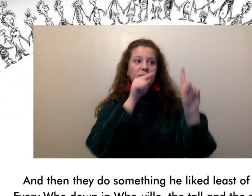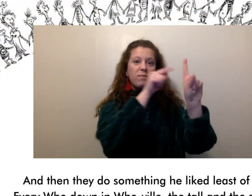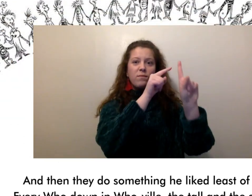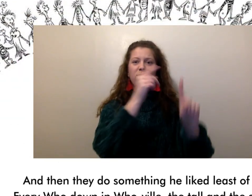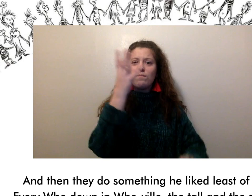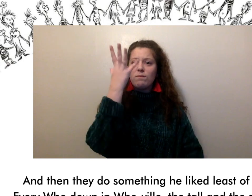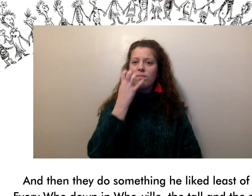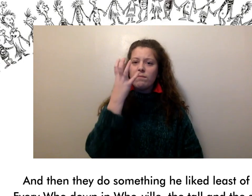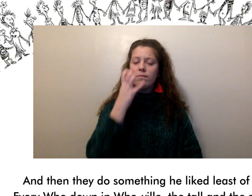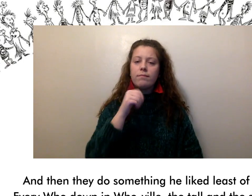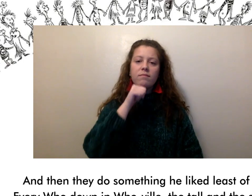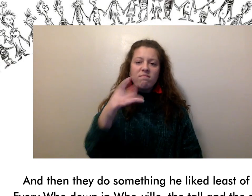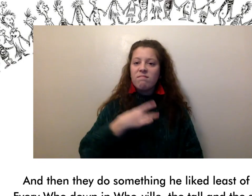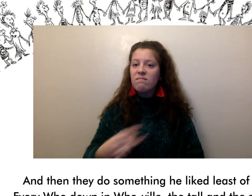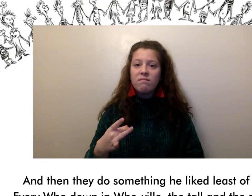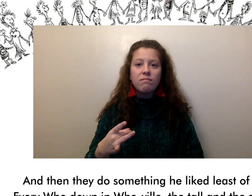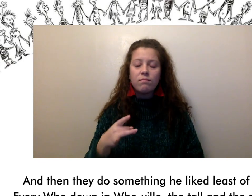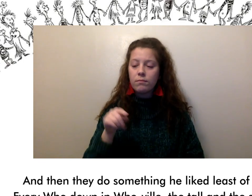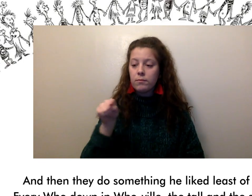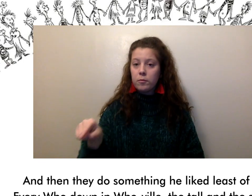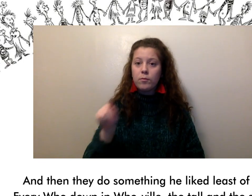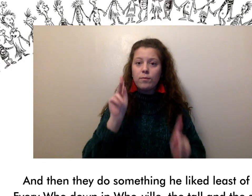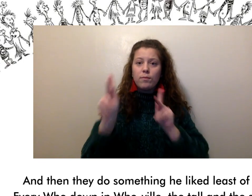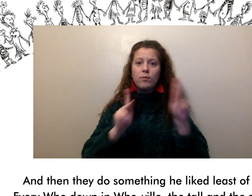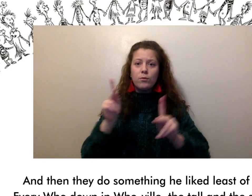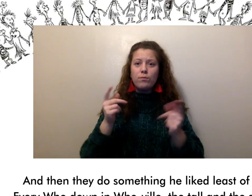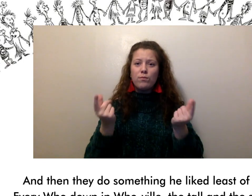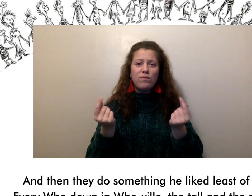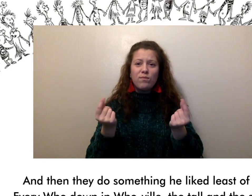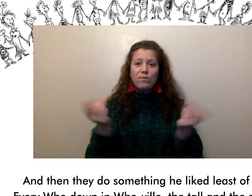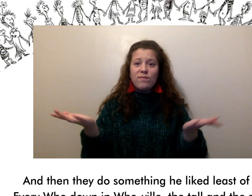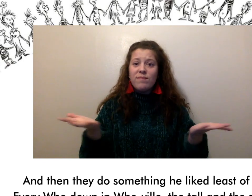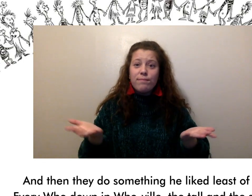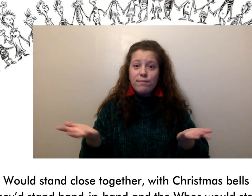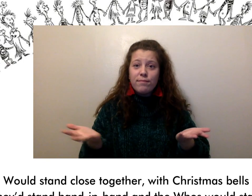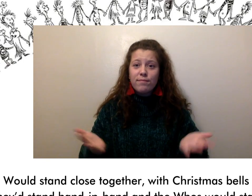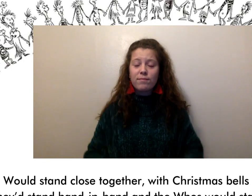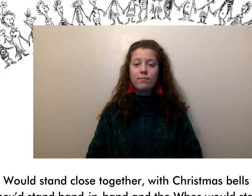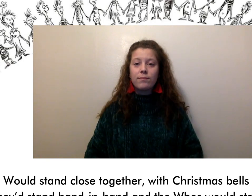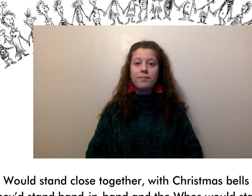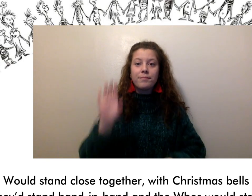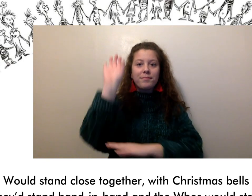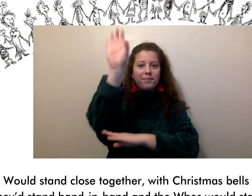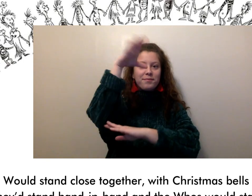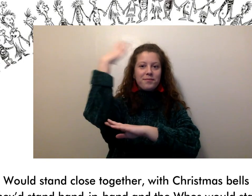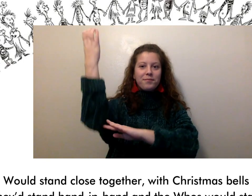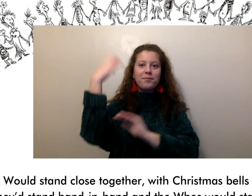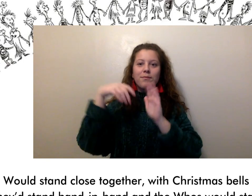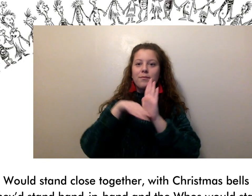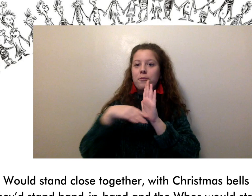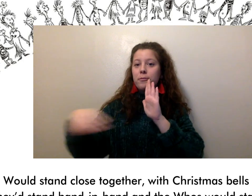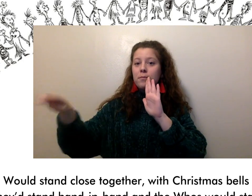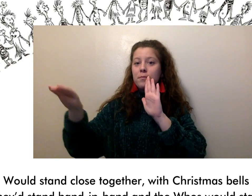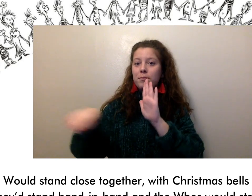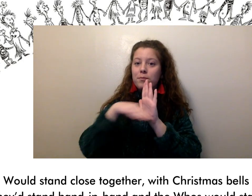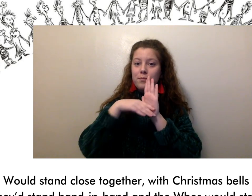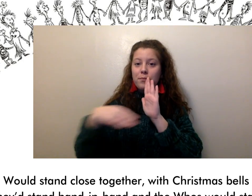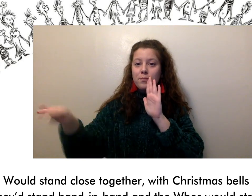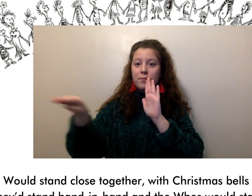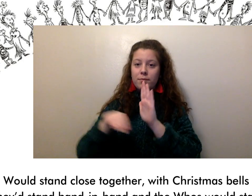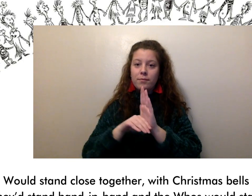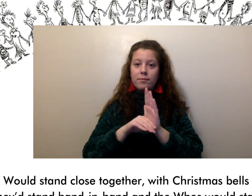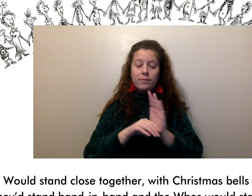And then they'd do something he liked least of all. Every Who down in Whoville, the tall and the small, they'd stand